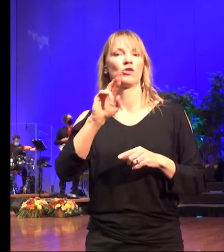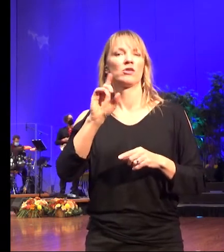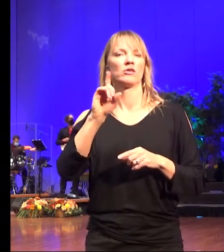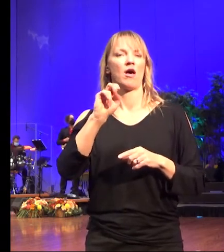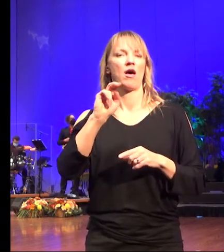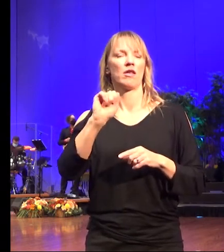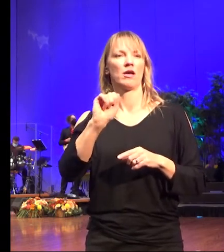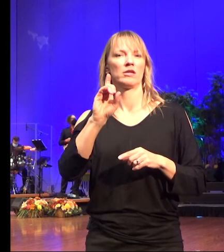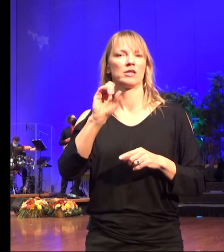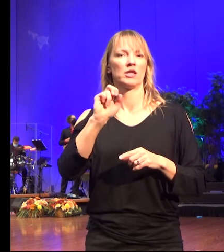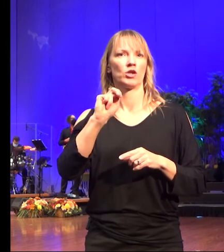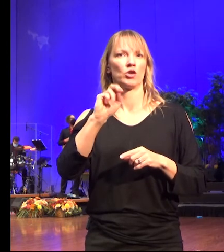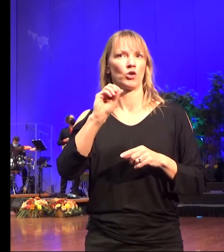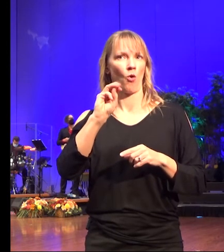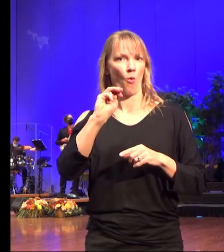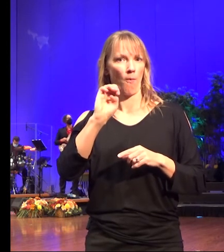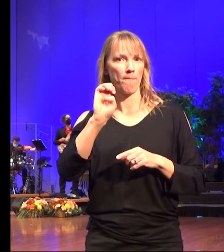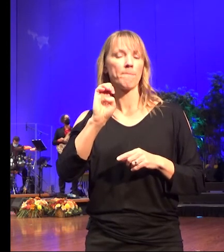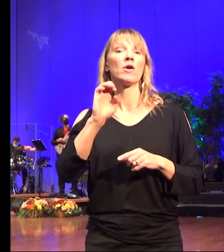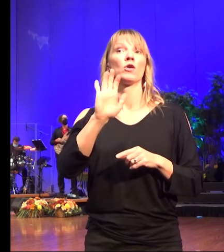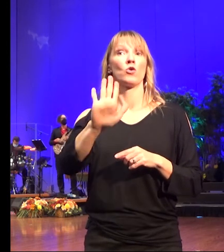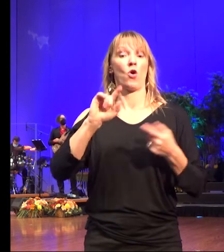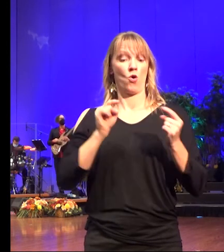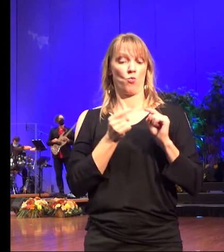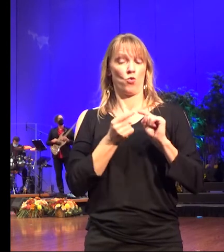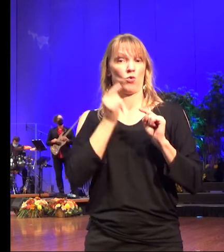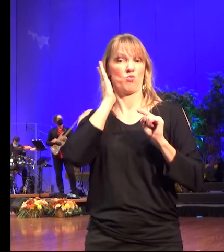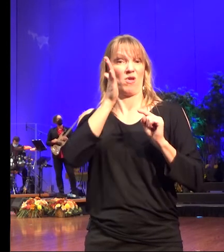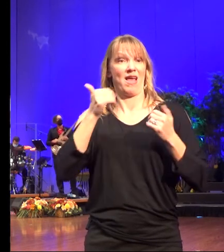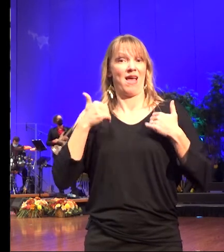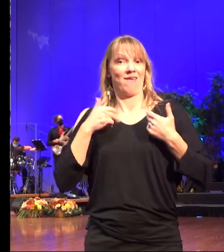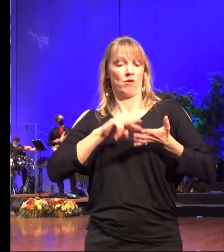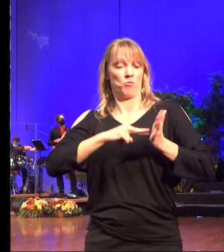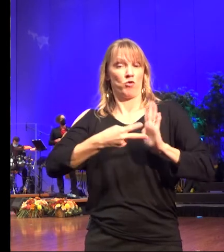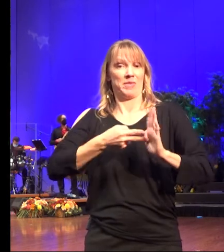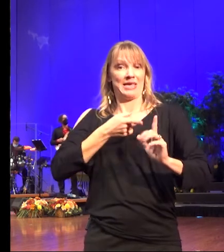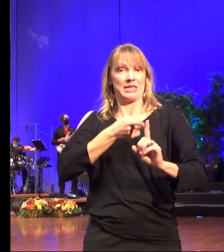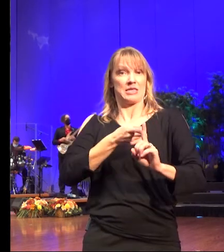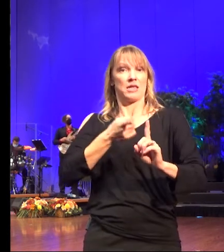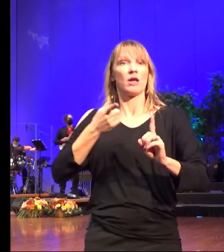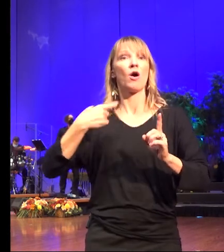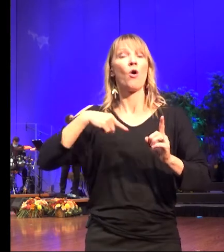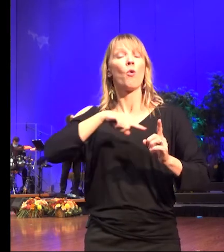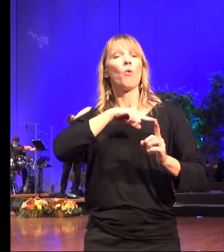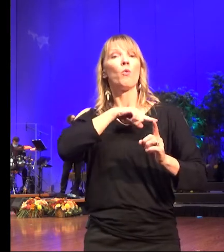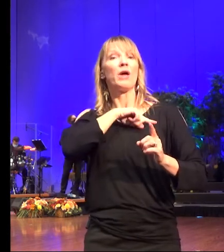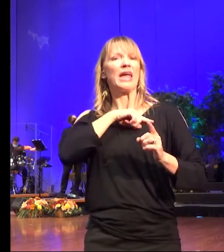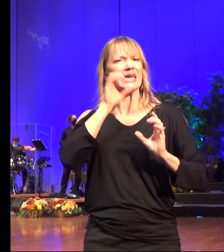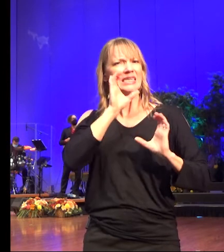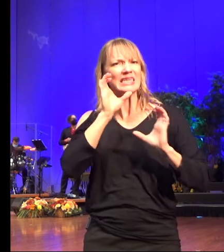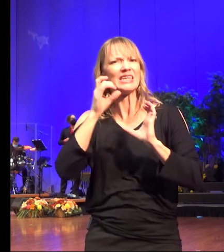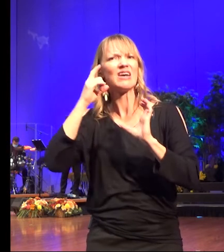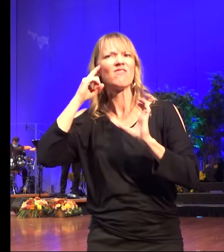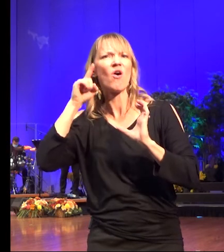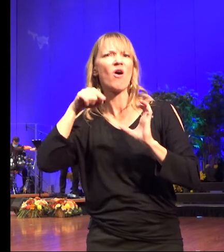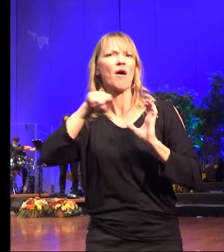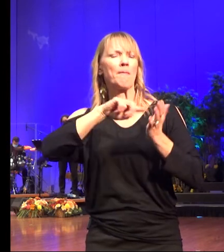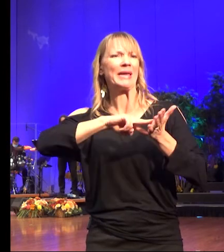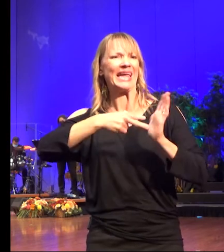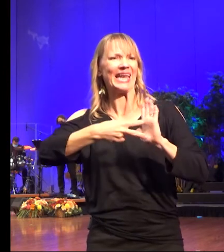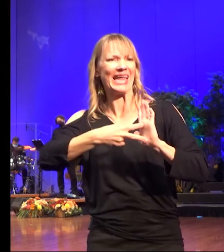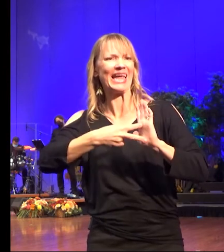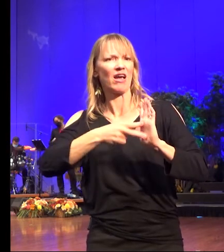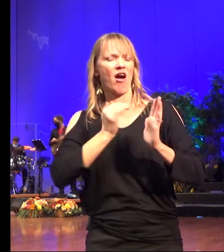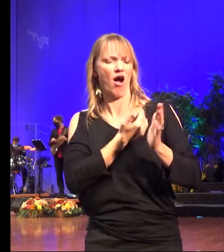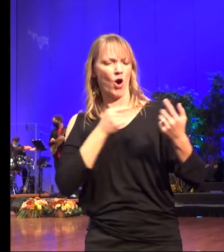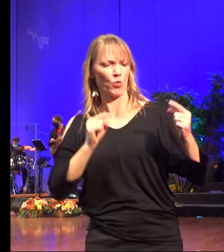Donna Danone, will your wounds serve a purpose? When we seek the nuances of what is held within our